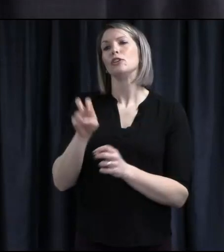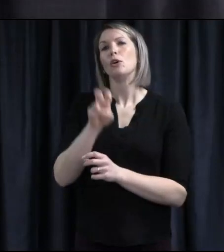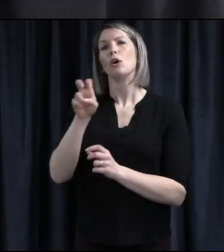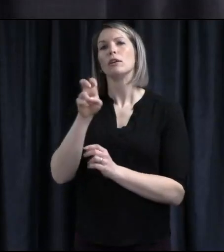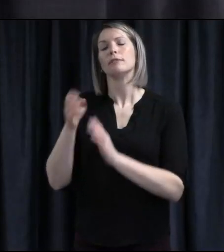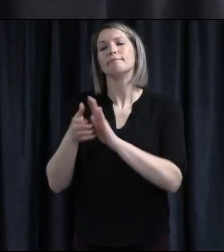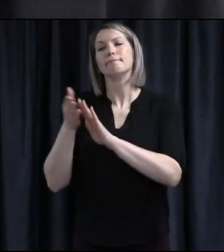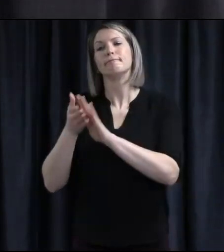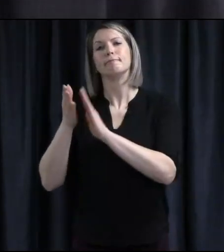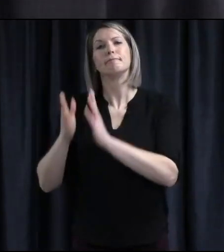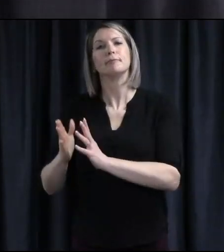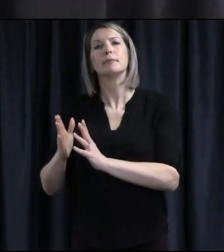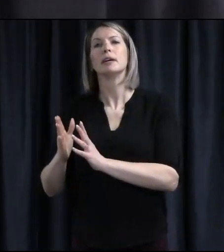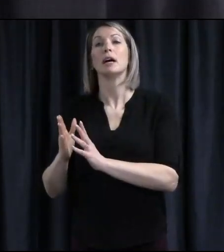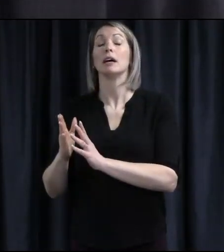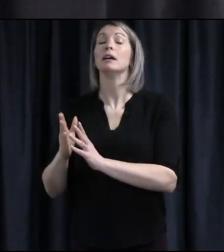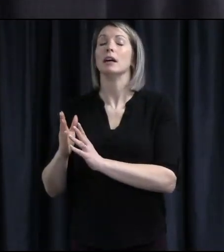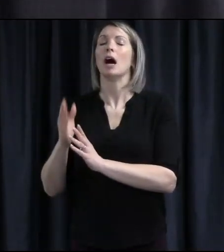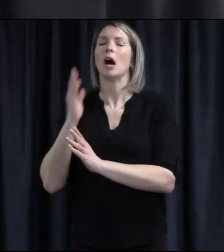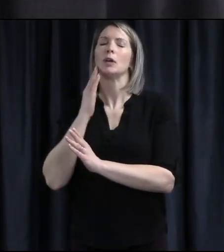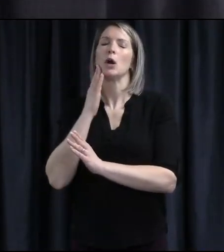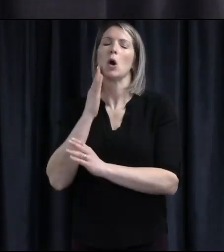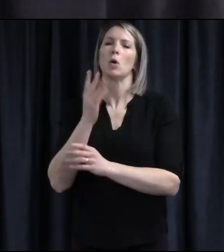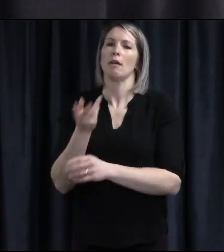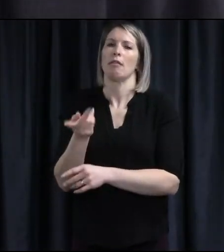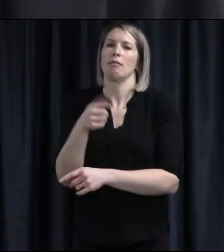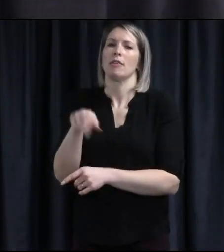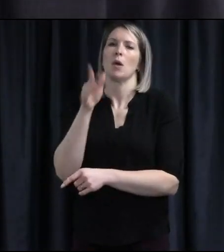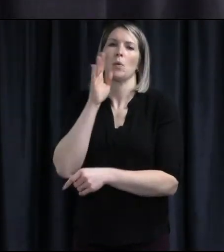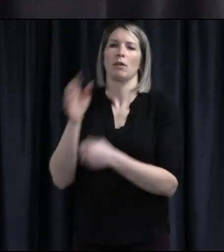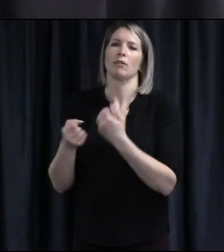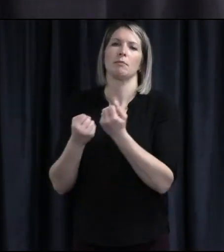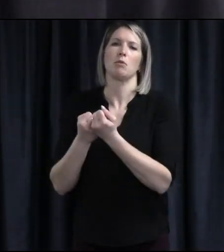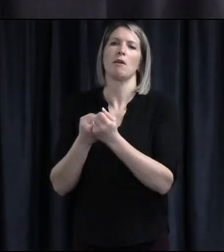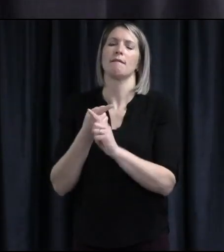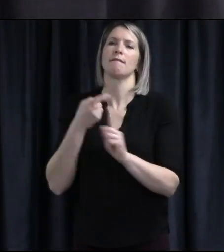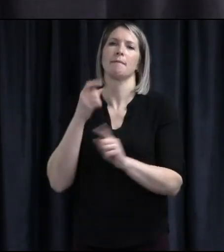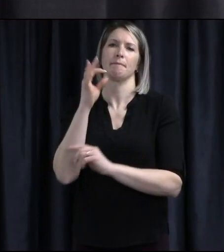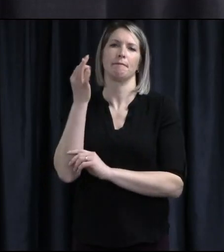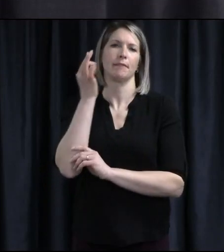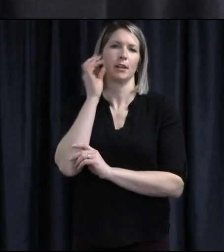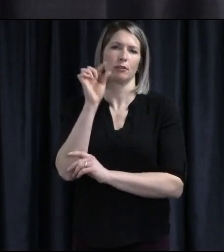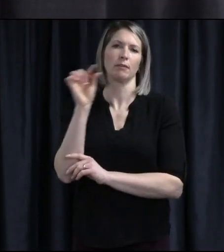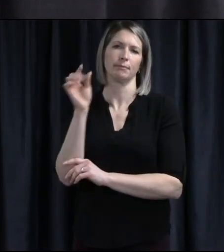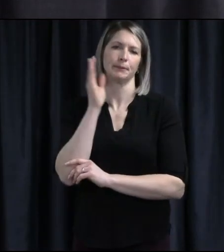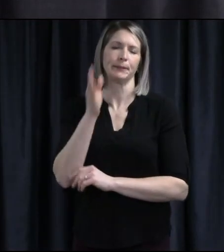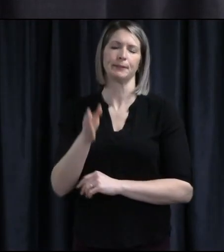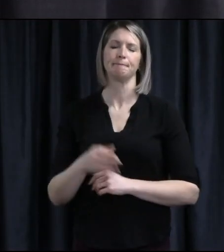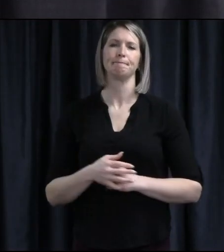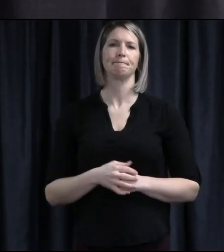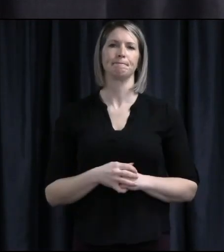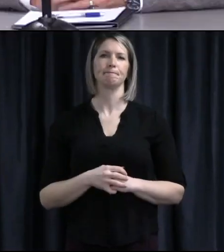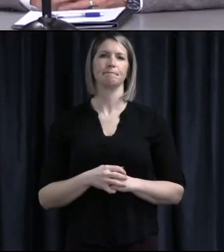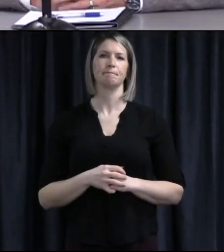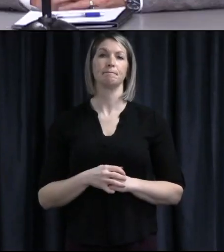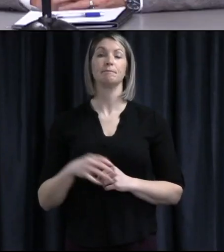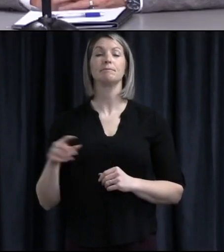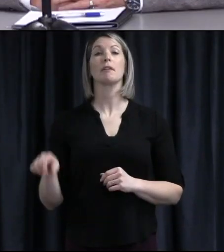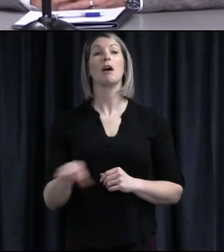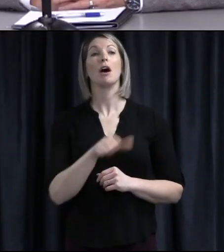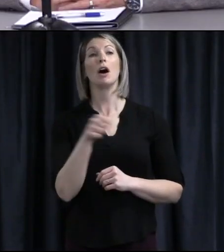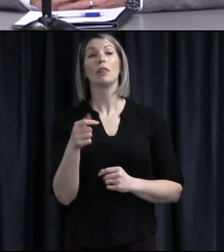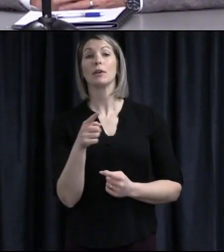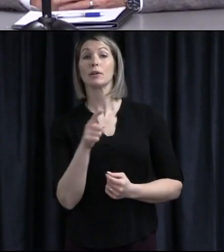and I know both provincially and federally there will be support there. Thank you. Are there any